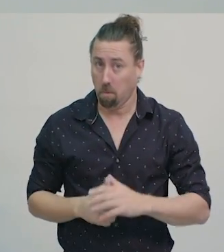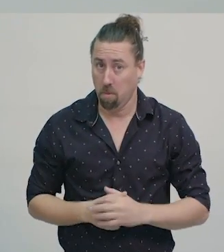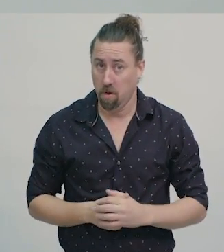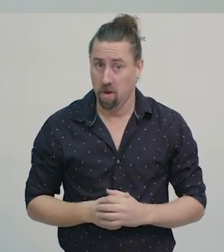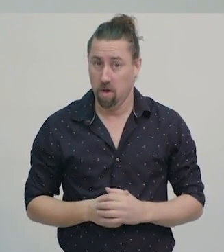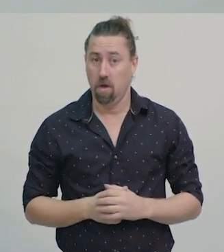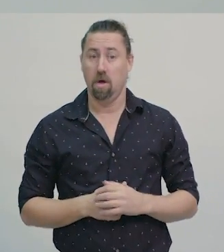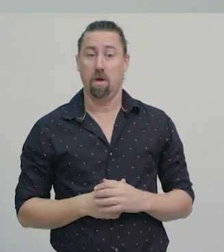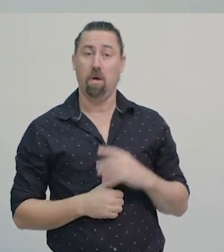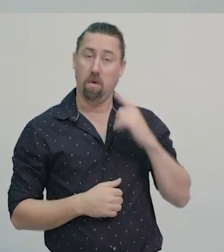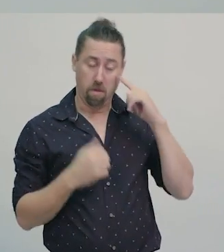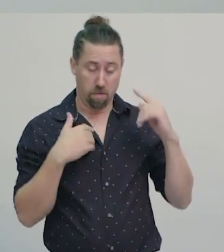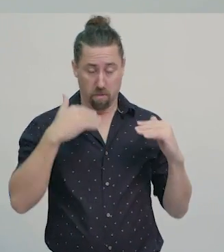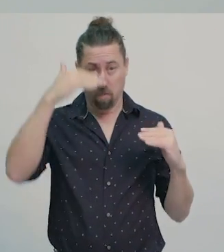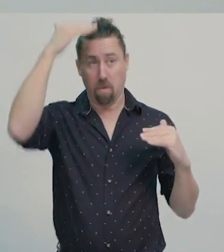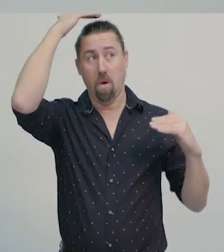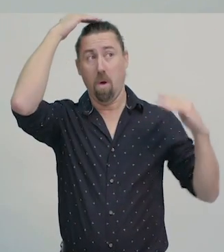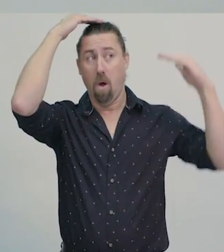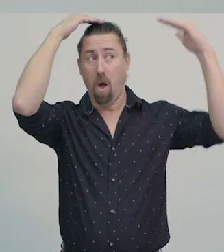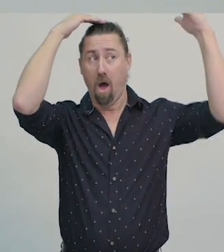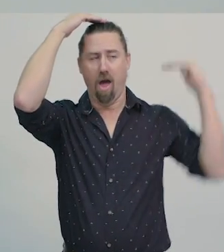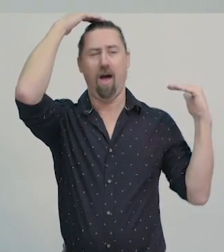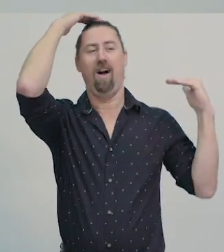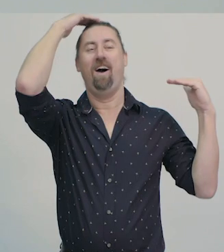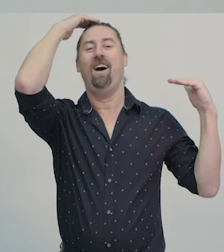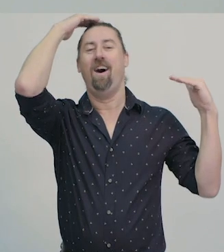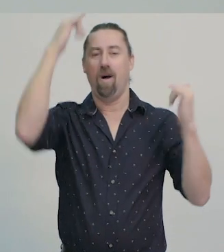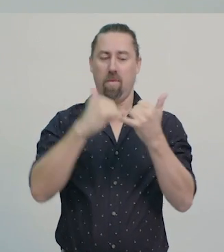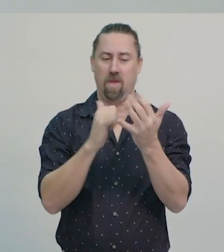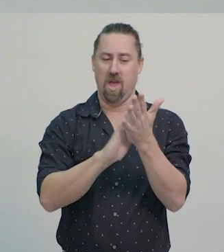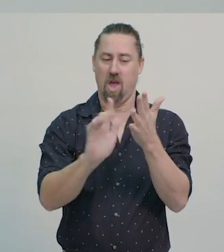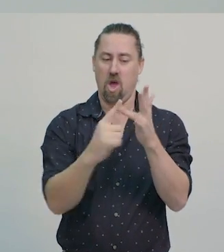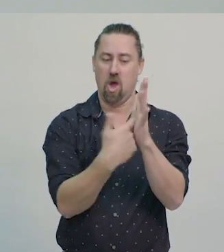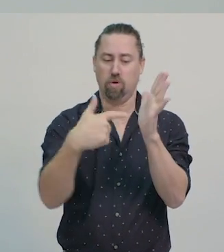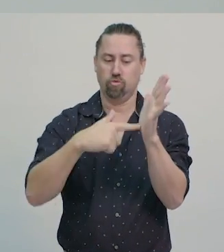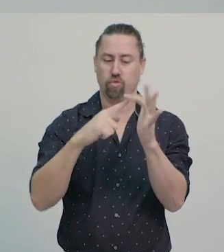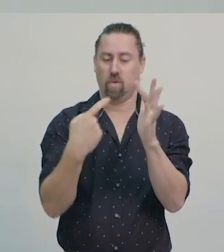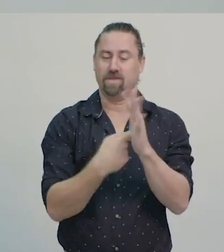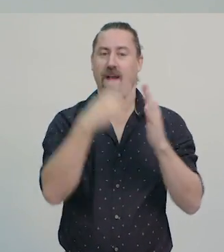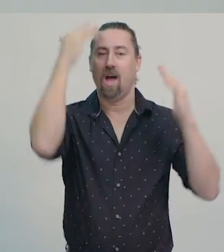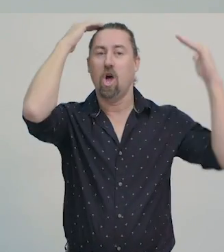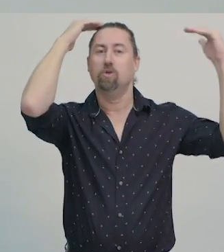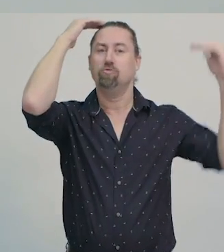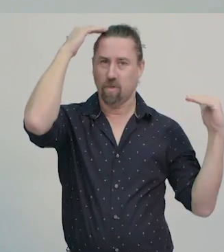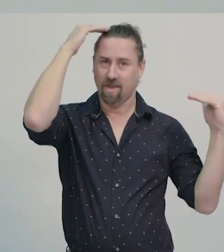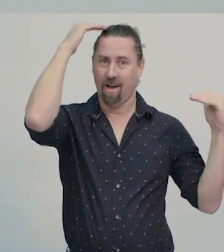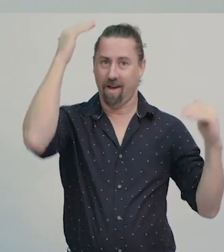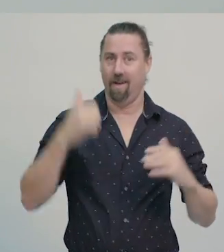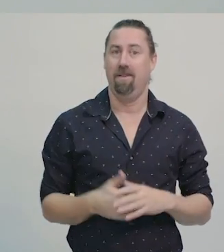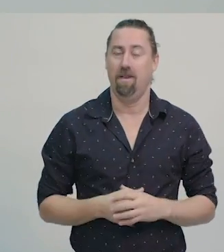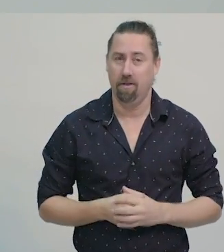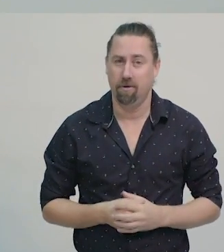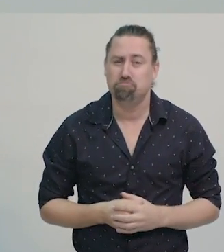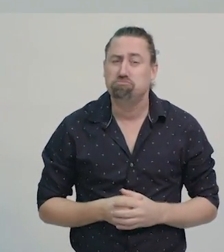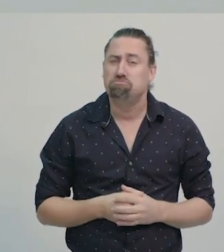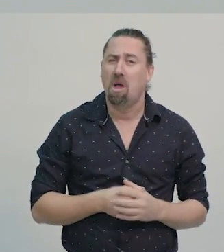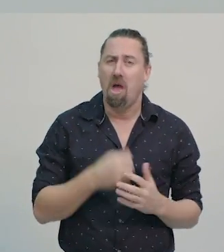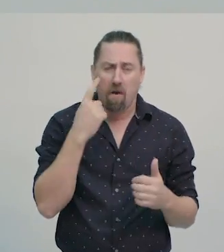height. Some words we use when we are talking about height are tall,